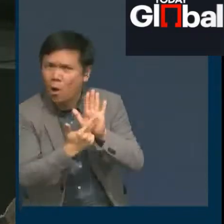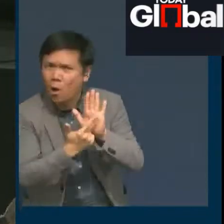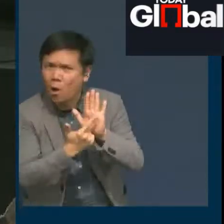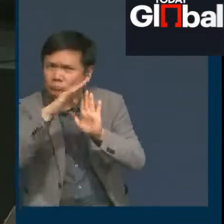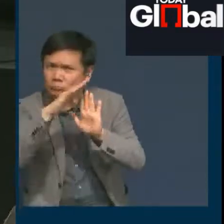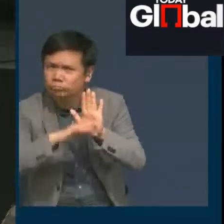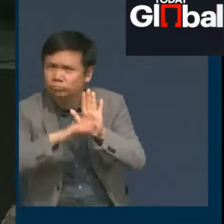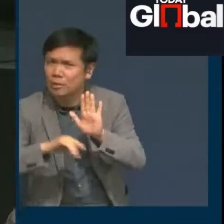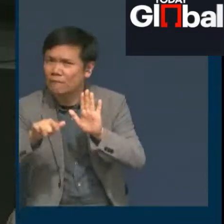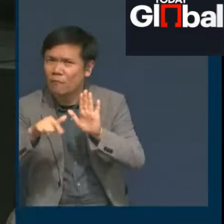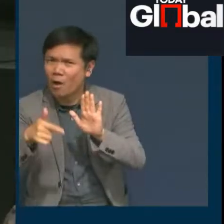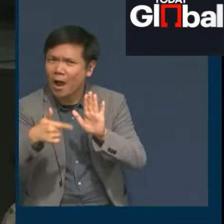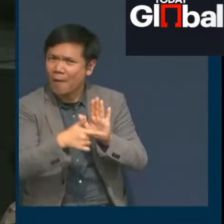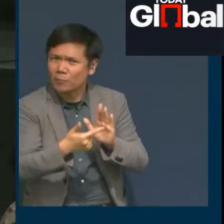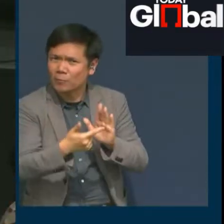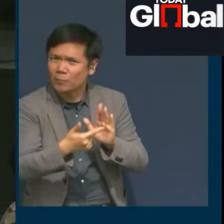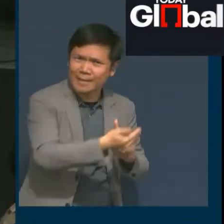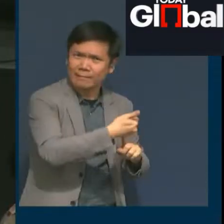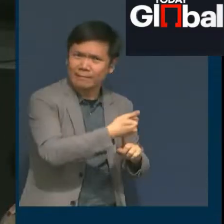on 4C,